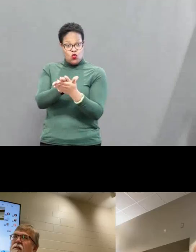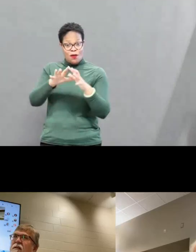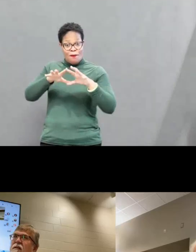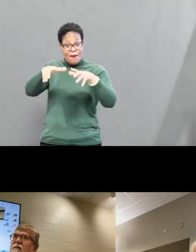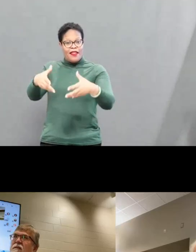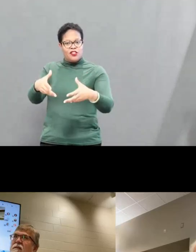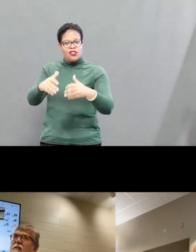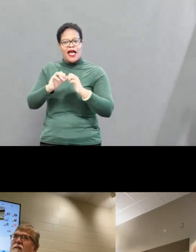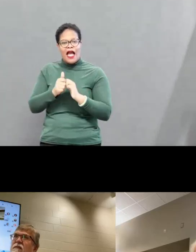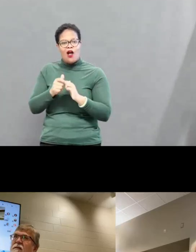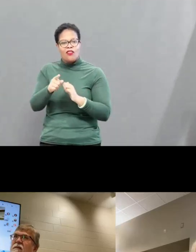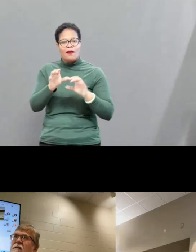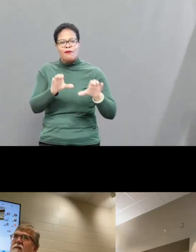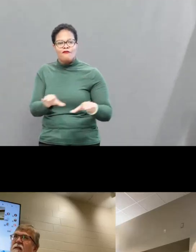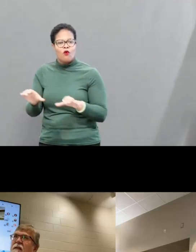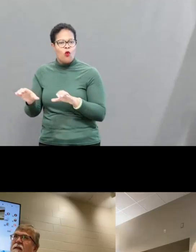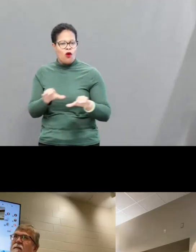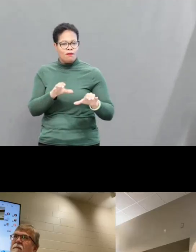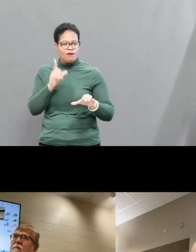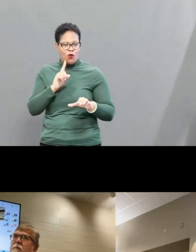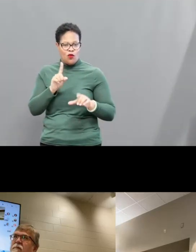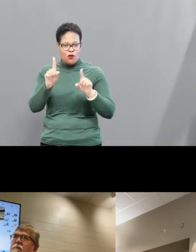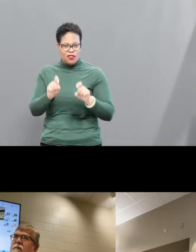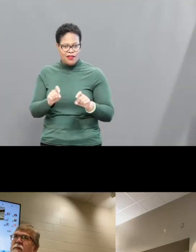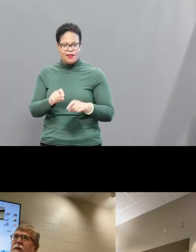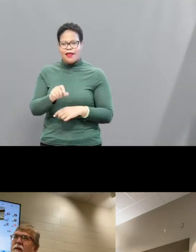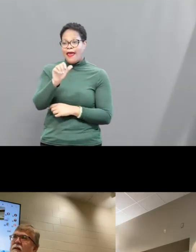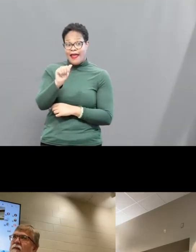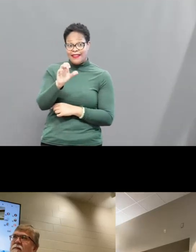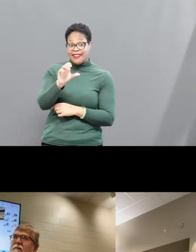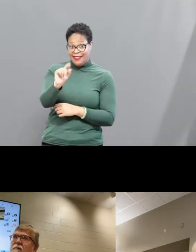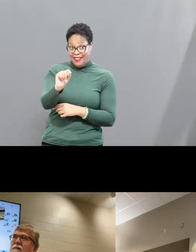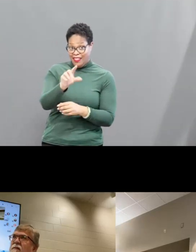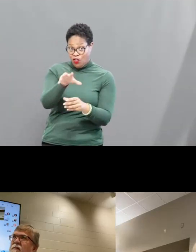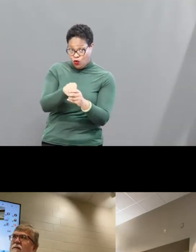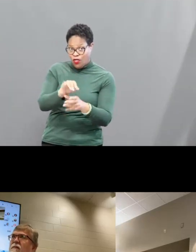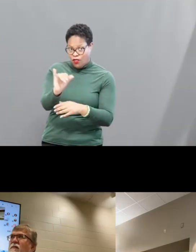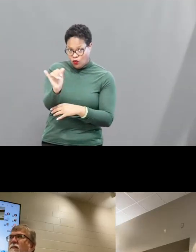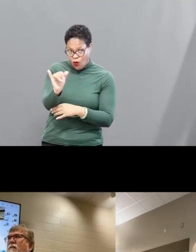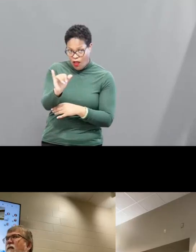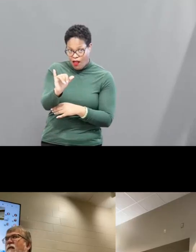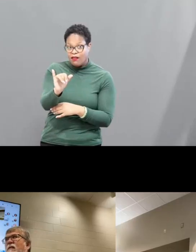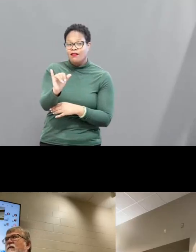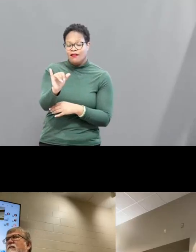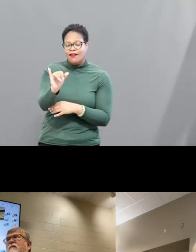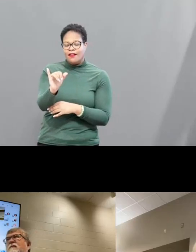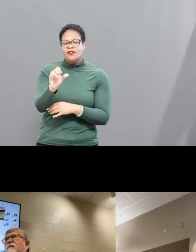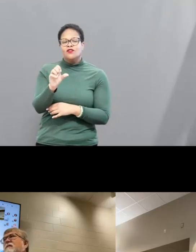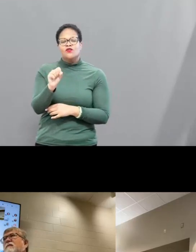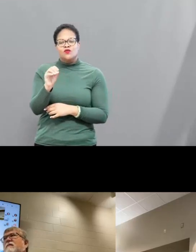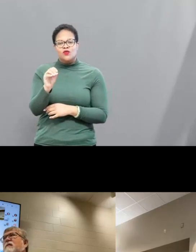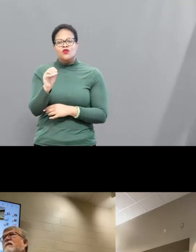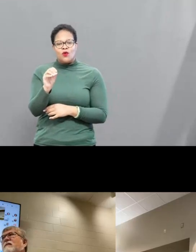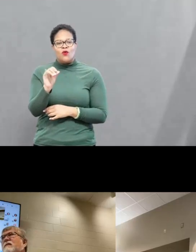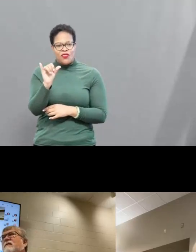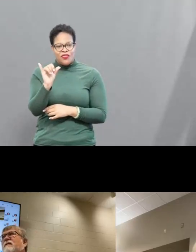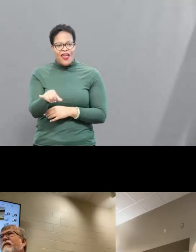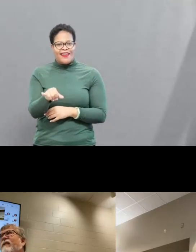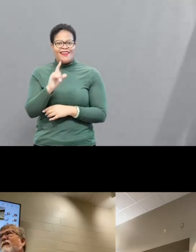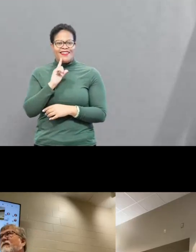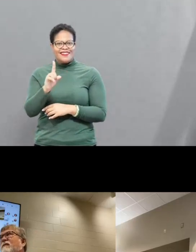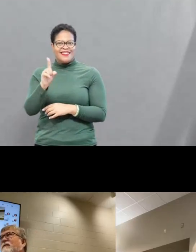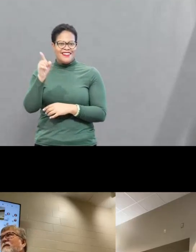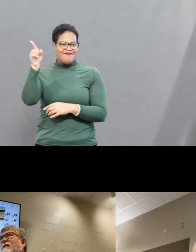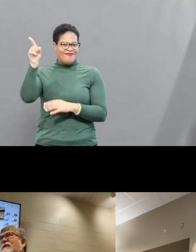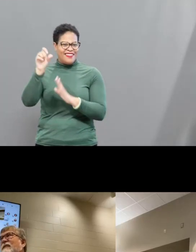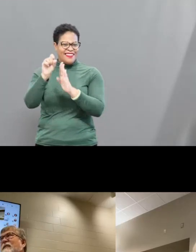how they've performed on those tests. ACT is part of that as well. And so that's the